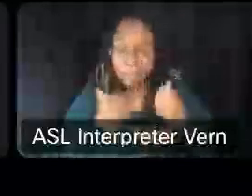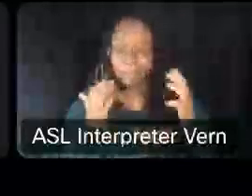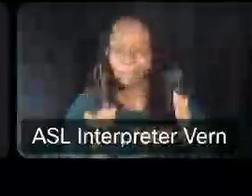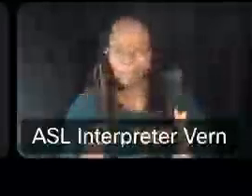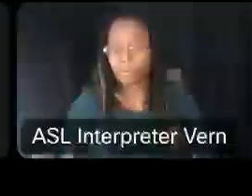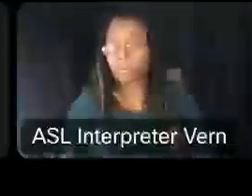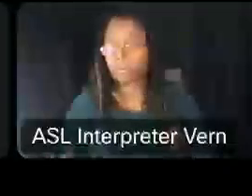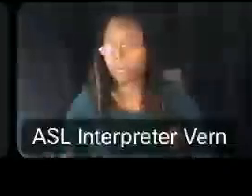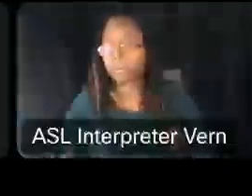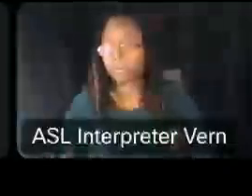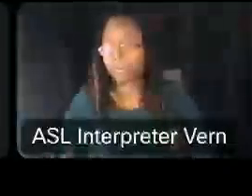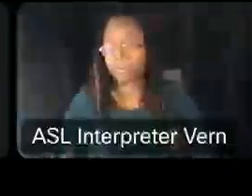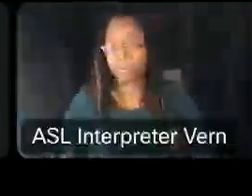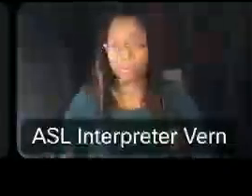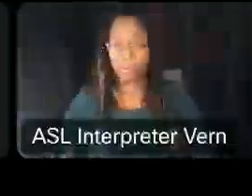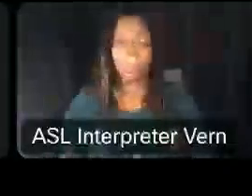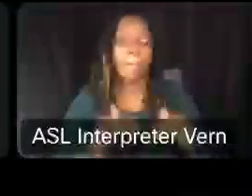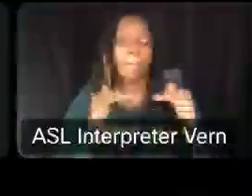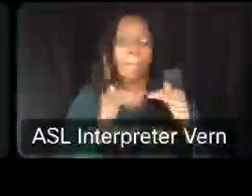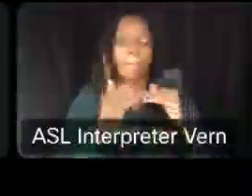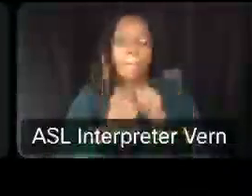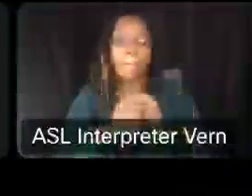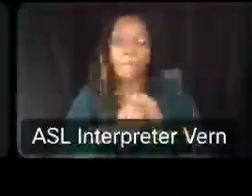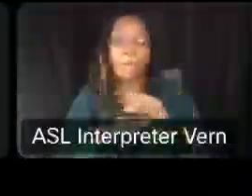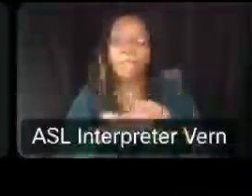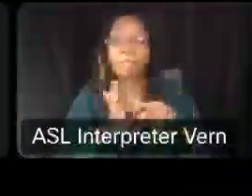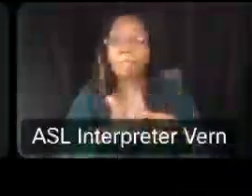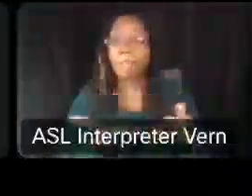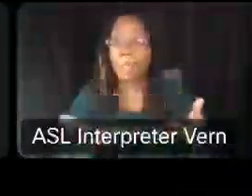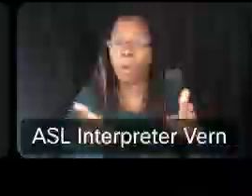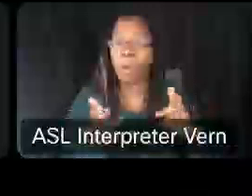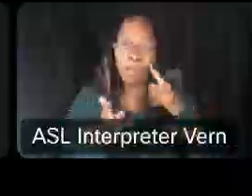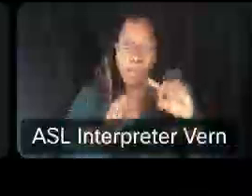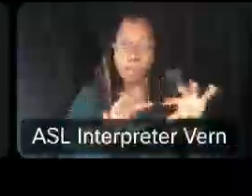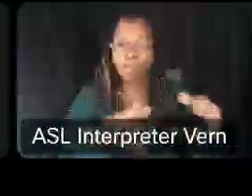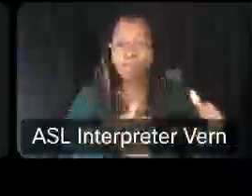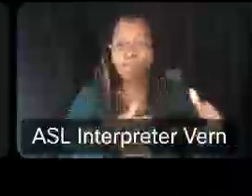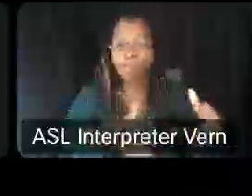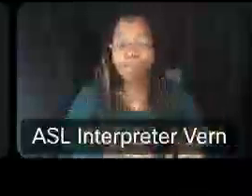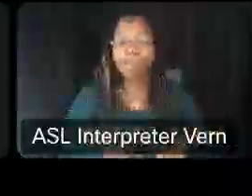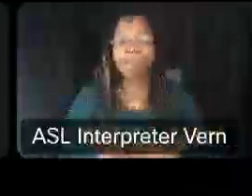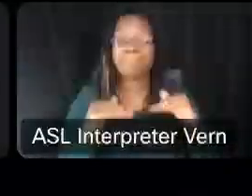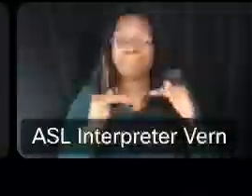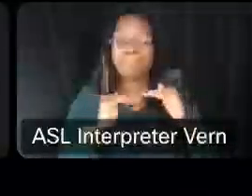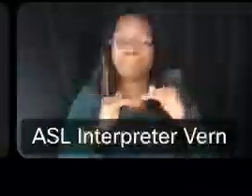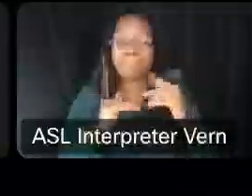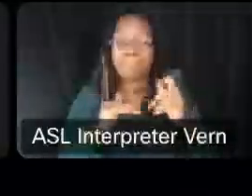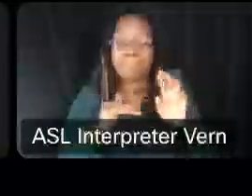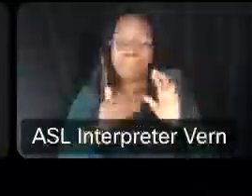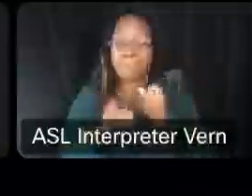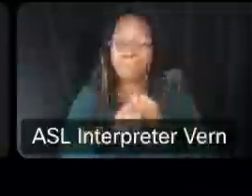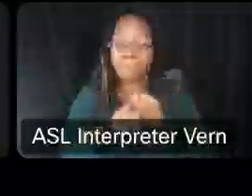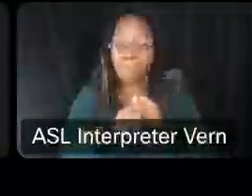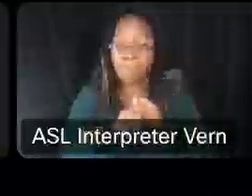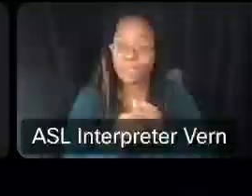And so, what is peer support among survivors? Peer support is a process of survivors giving